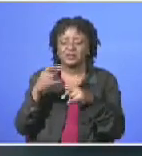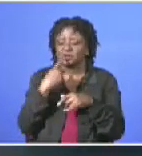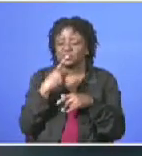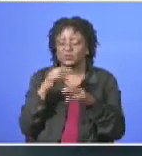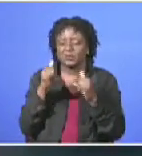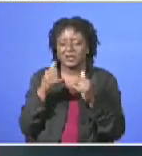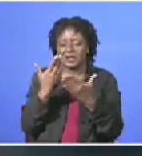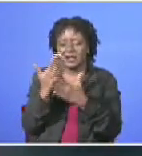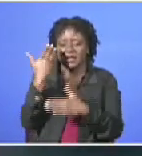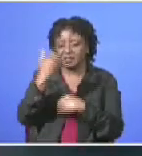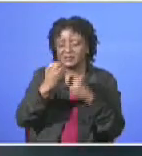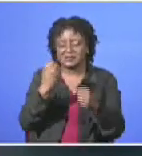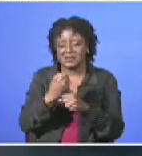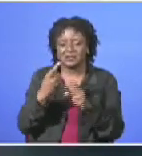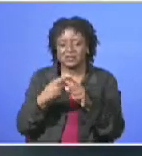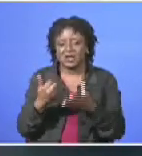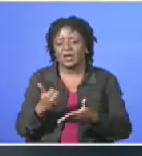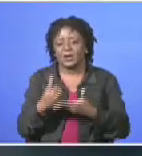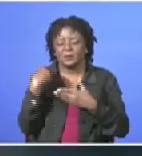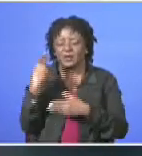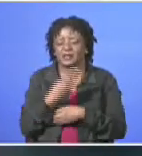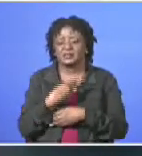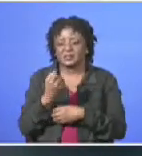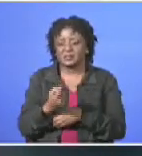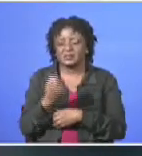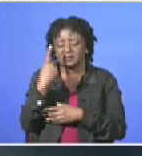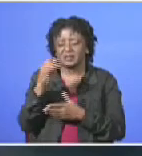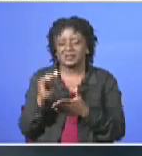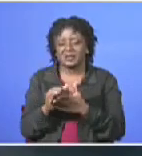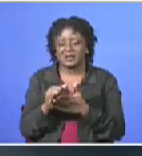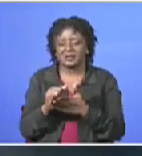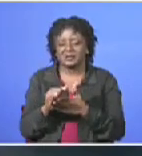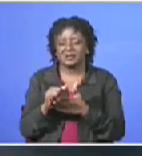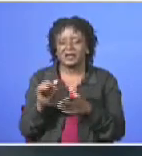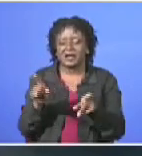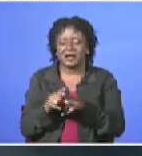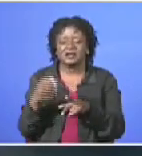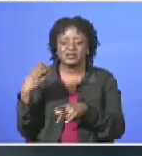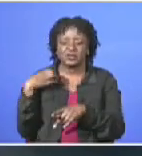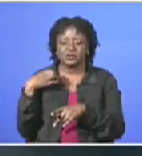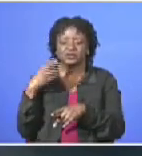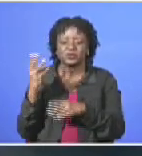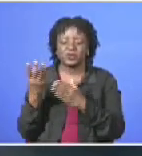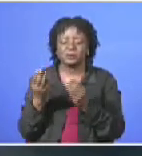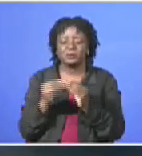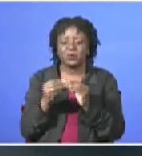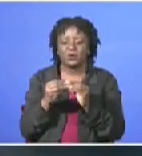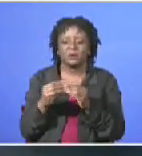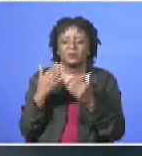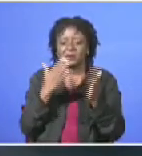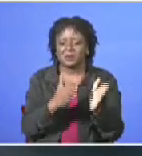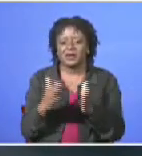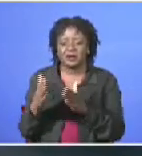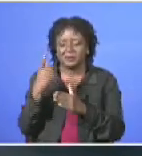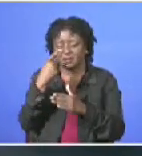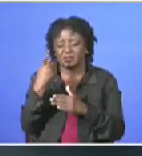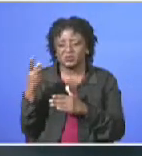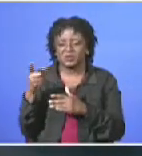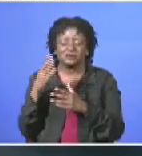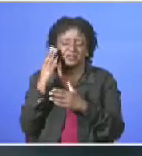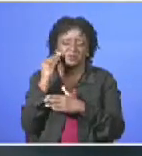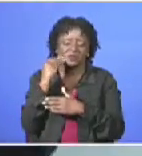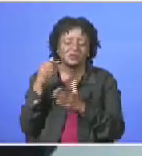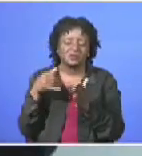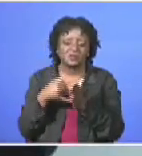year to help us understand that. And as coaches, we're way more prepared because we've been through the jungle one